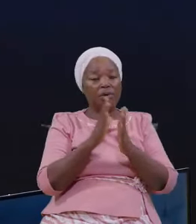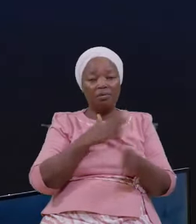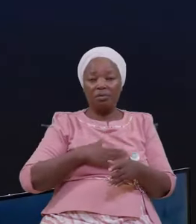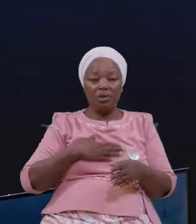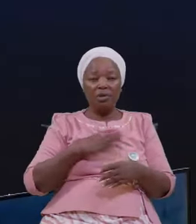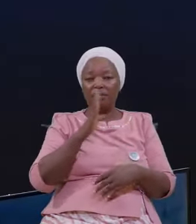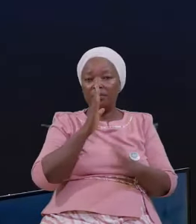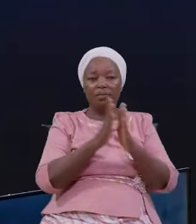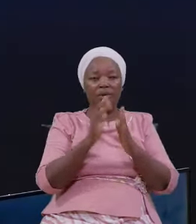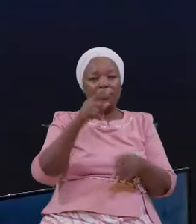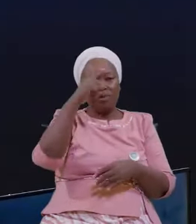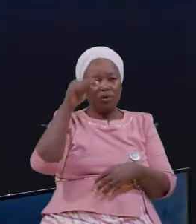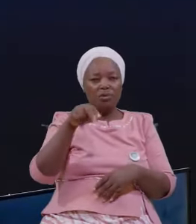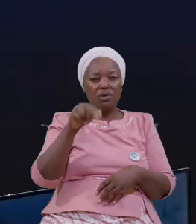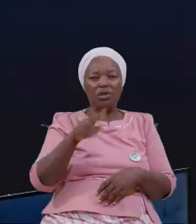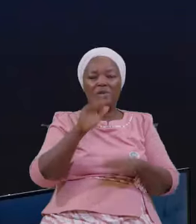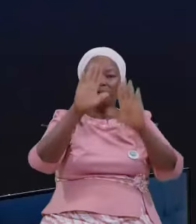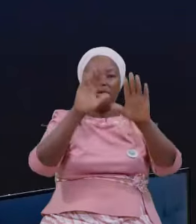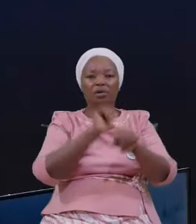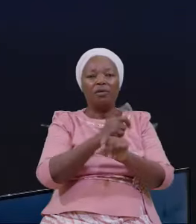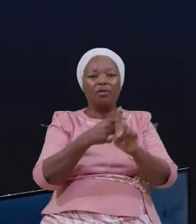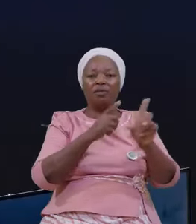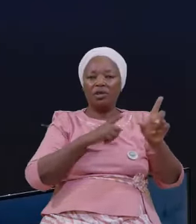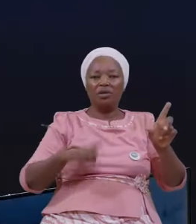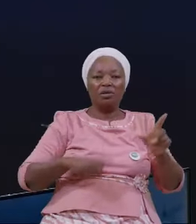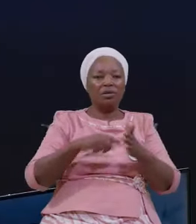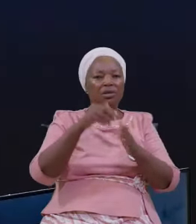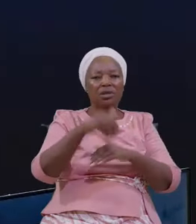Counselors, please, don't leave anybody out.